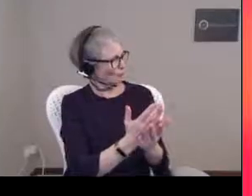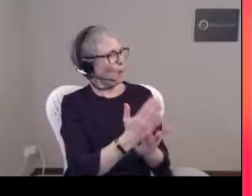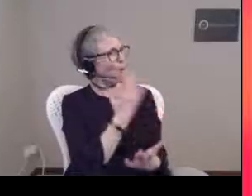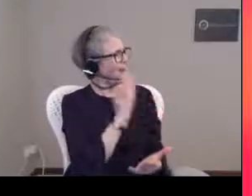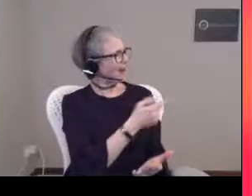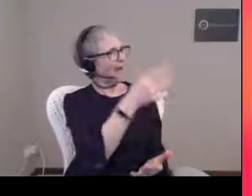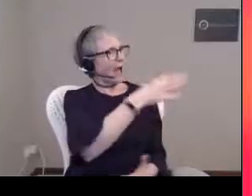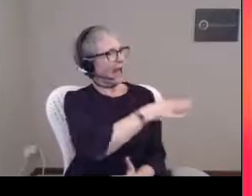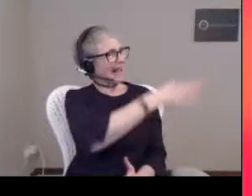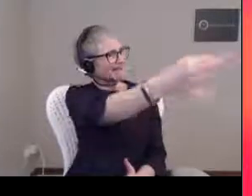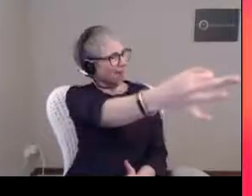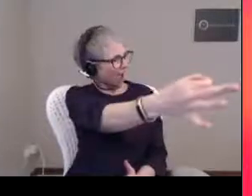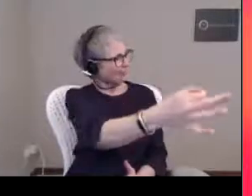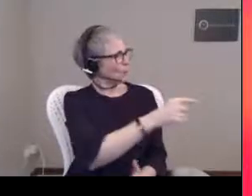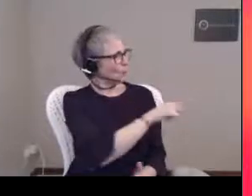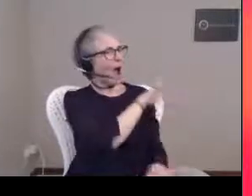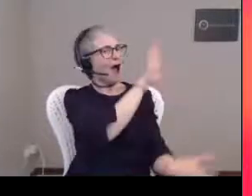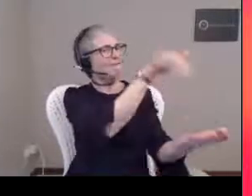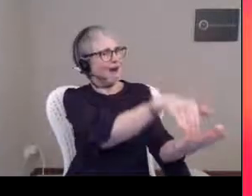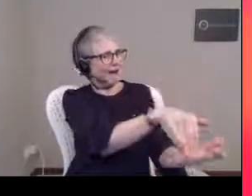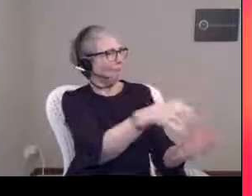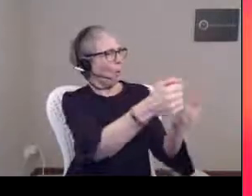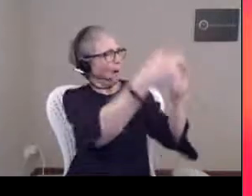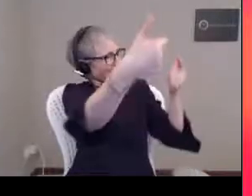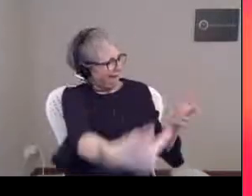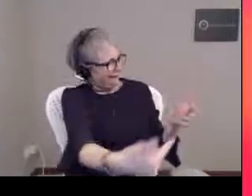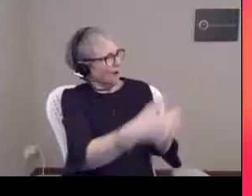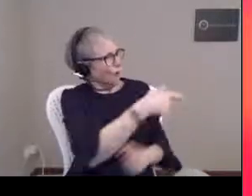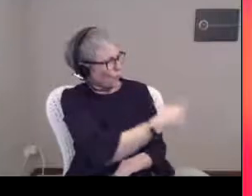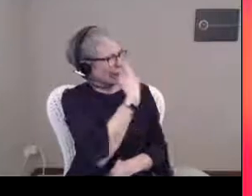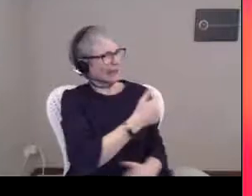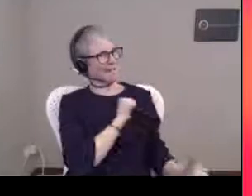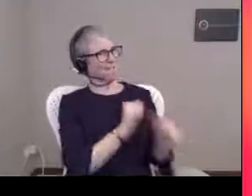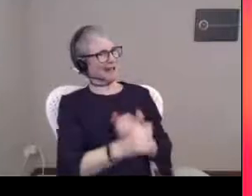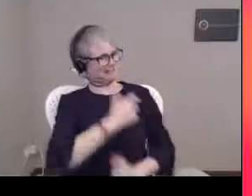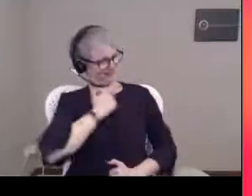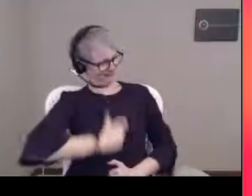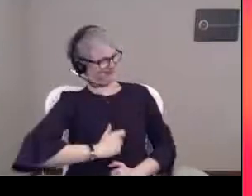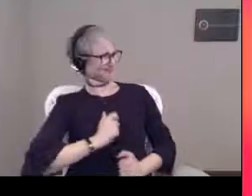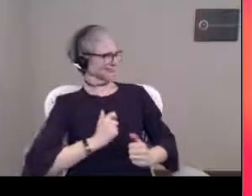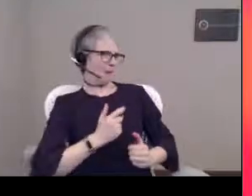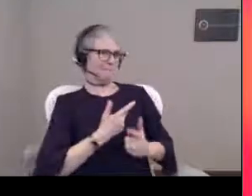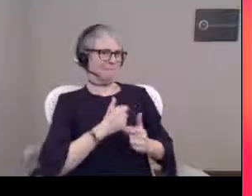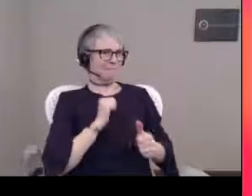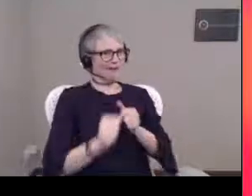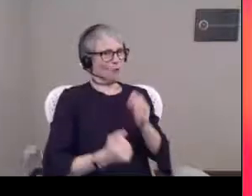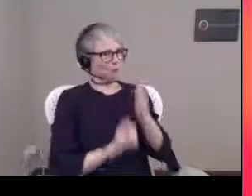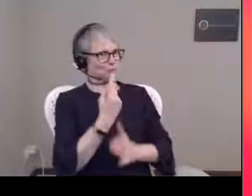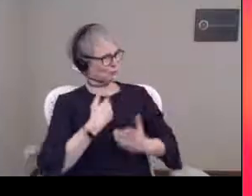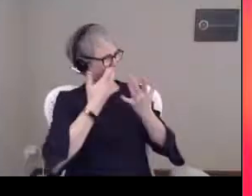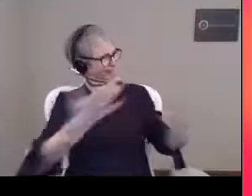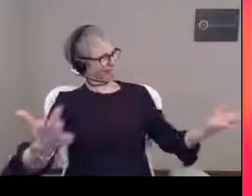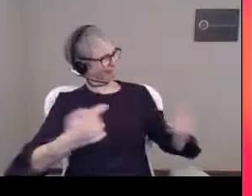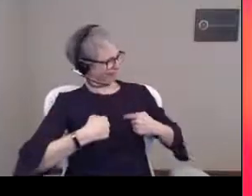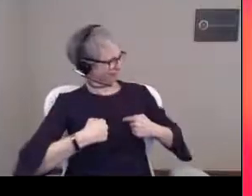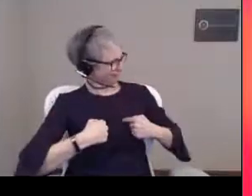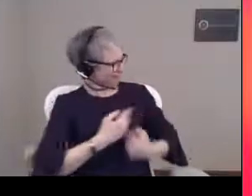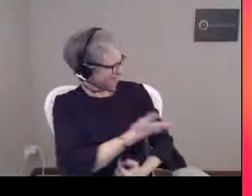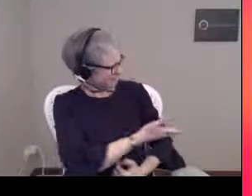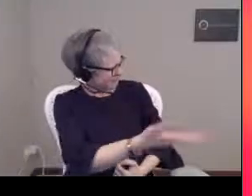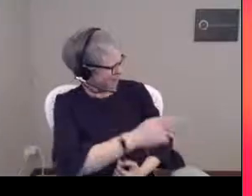that opportunity. So as I say, it's something that's very important to me as a whole, and I know it's